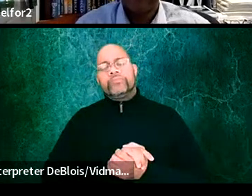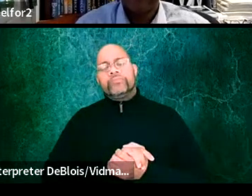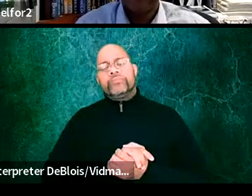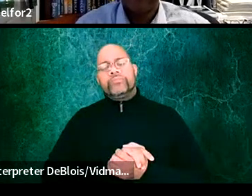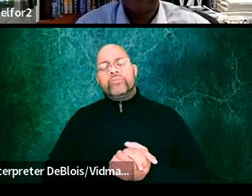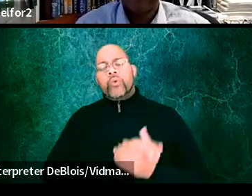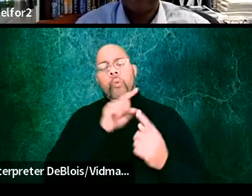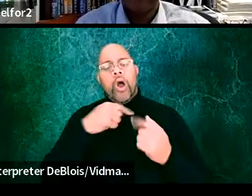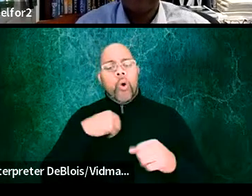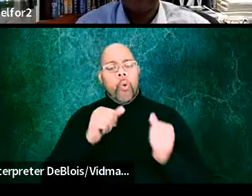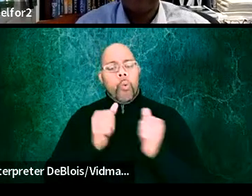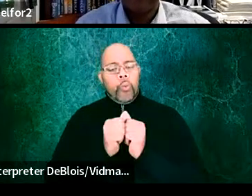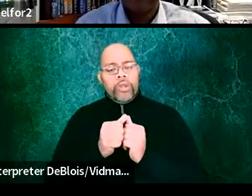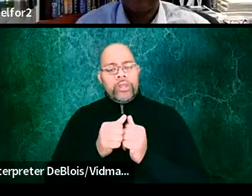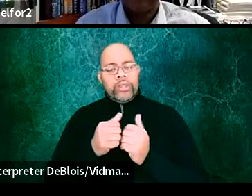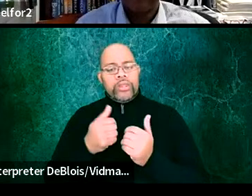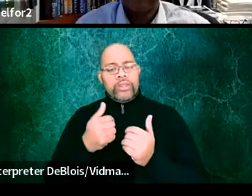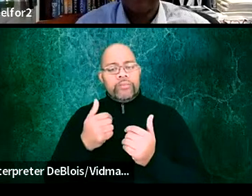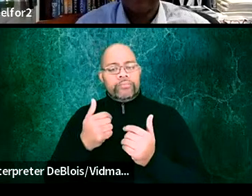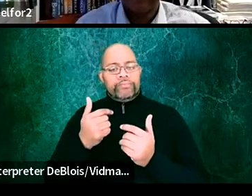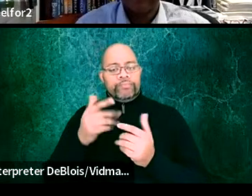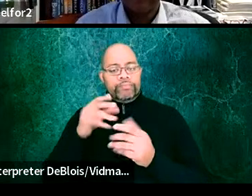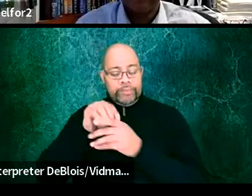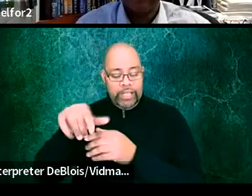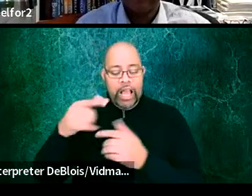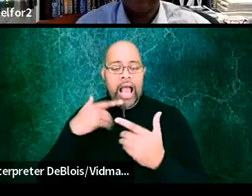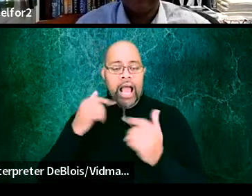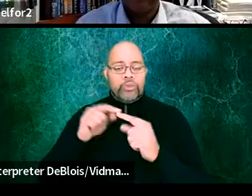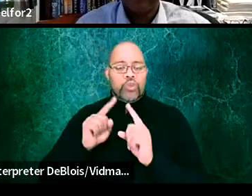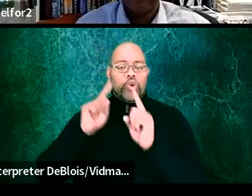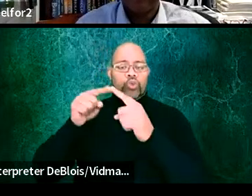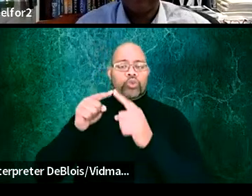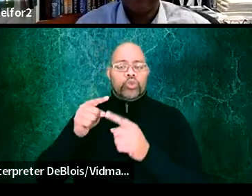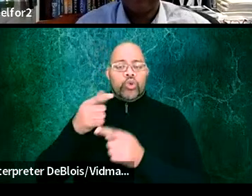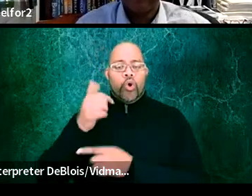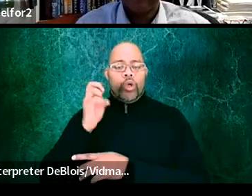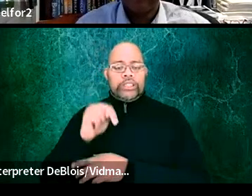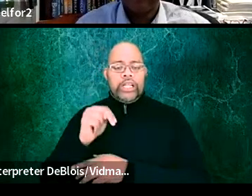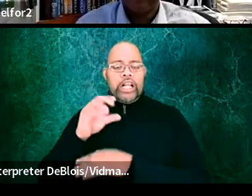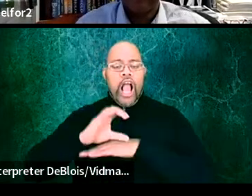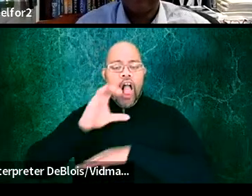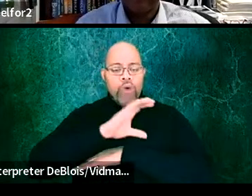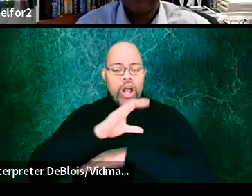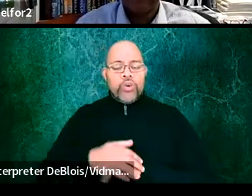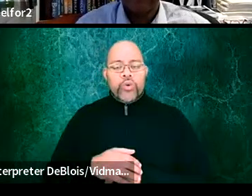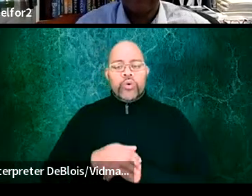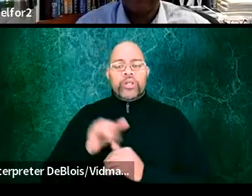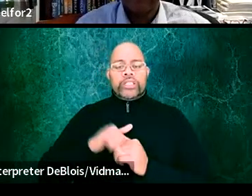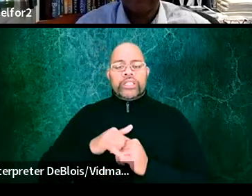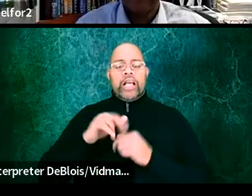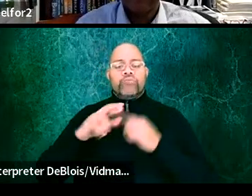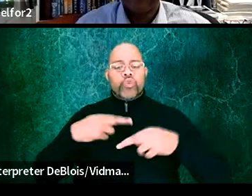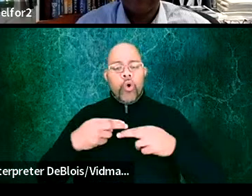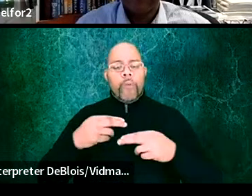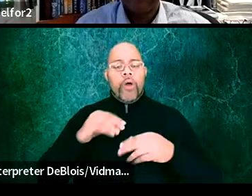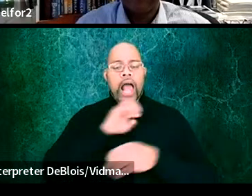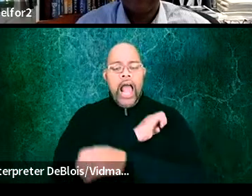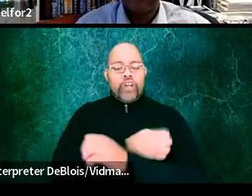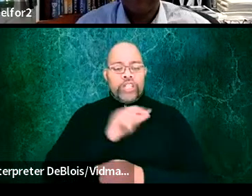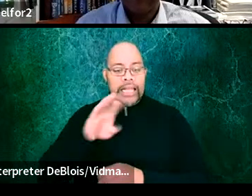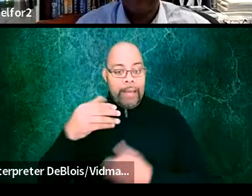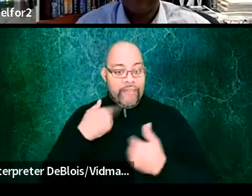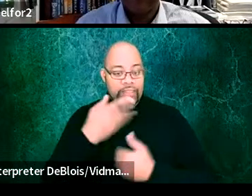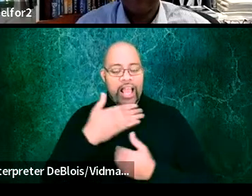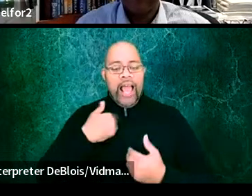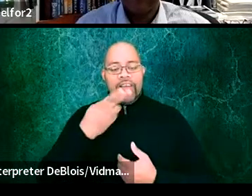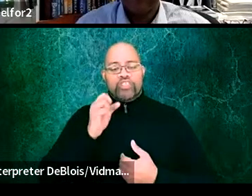when I was with the MESEP program, I got to go to Golden, Colorado, which is where the National Renewable Energy Lab is, and they have